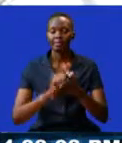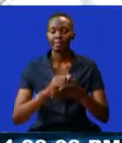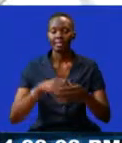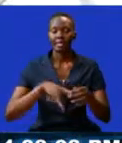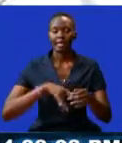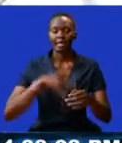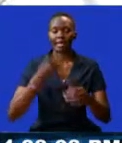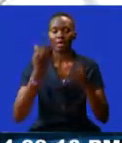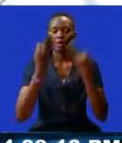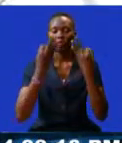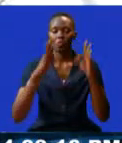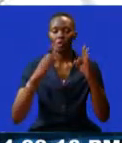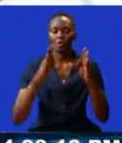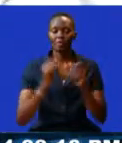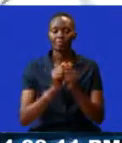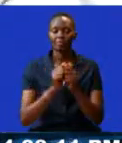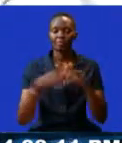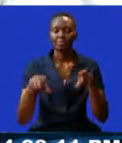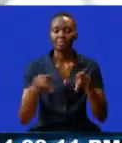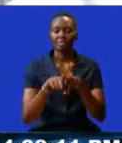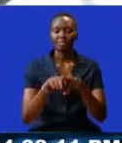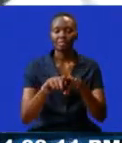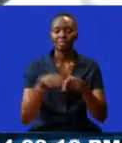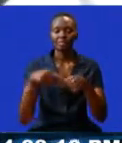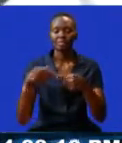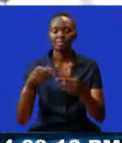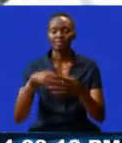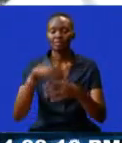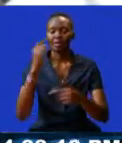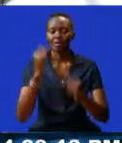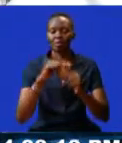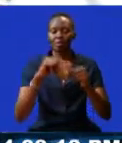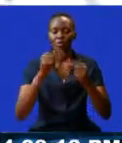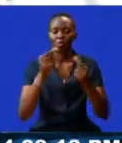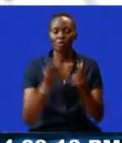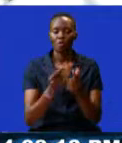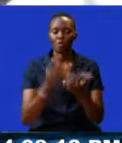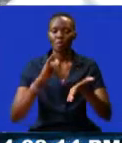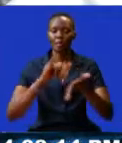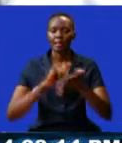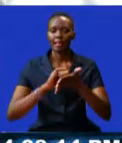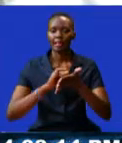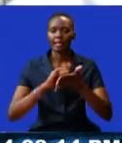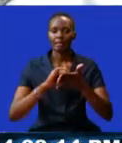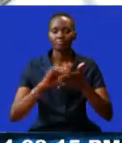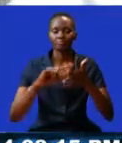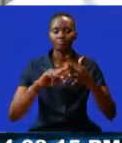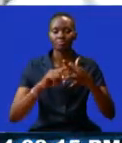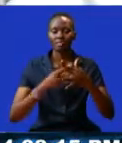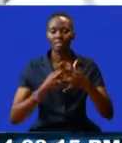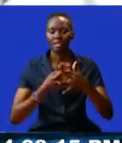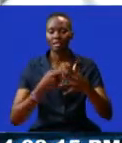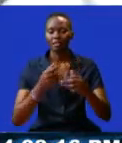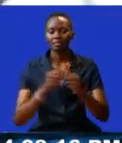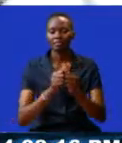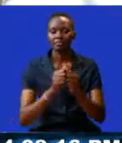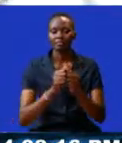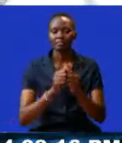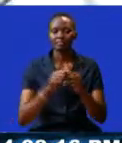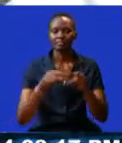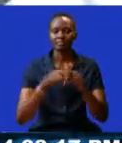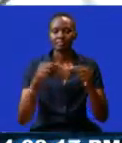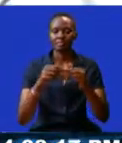interest-free. And we give out to groups that are doing startups, that are doing